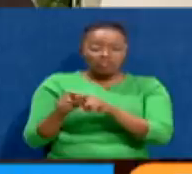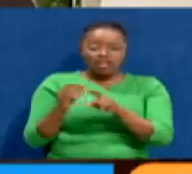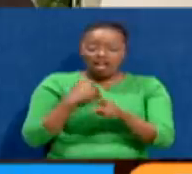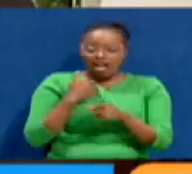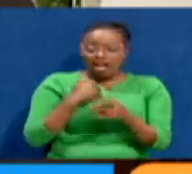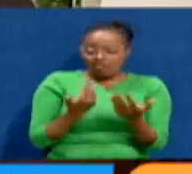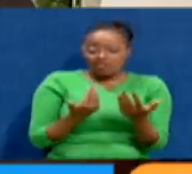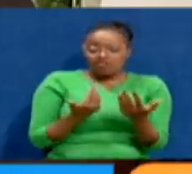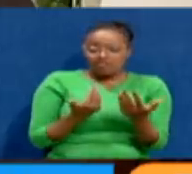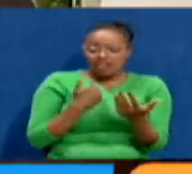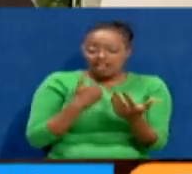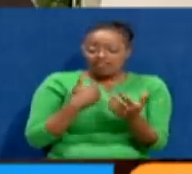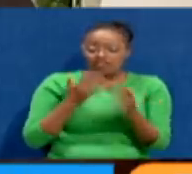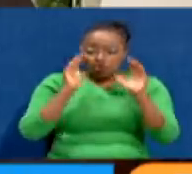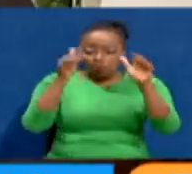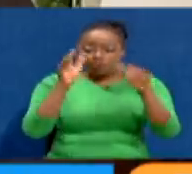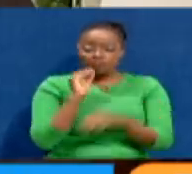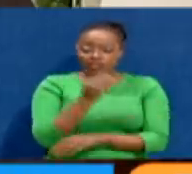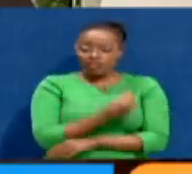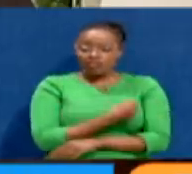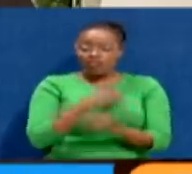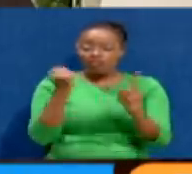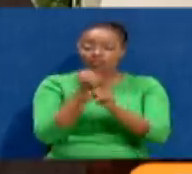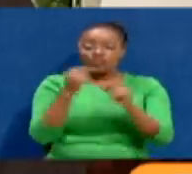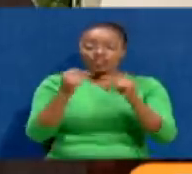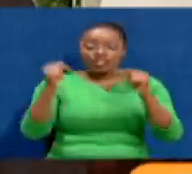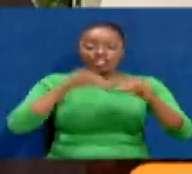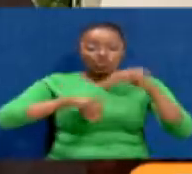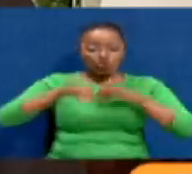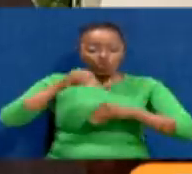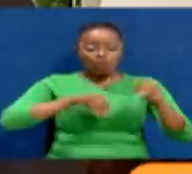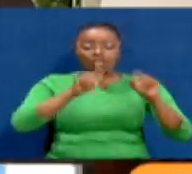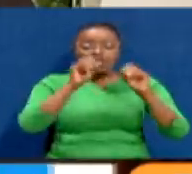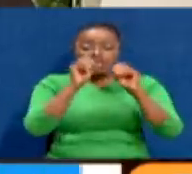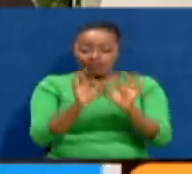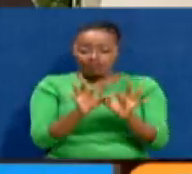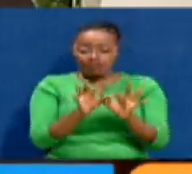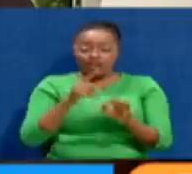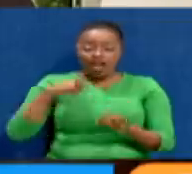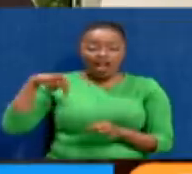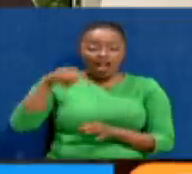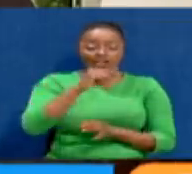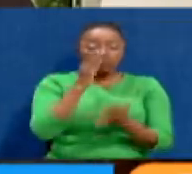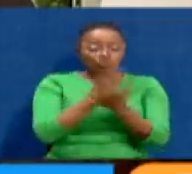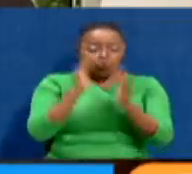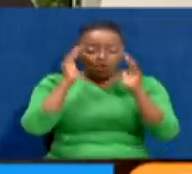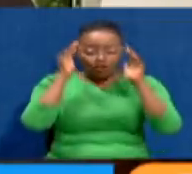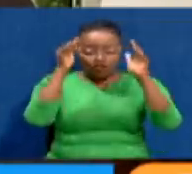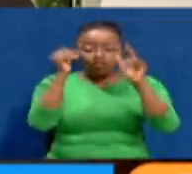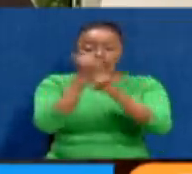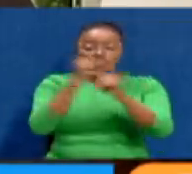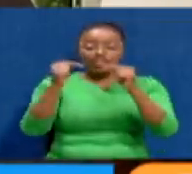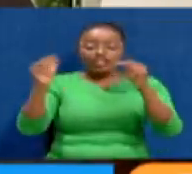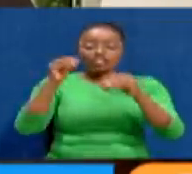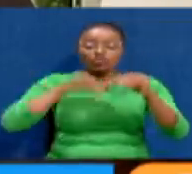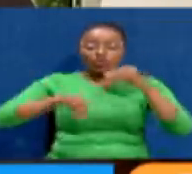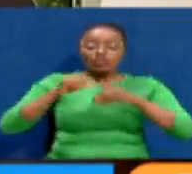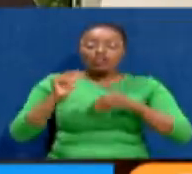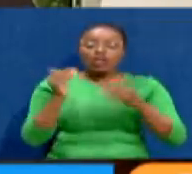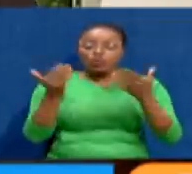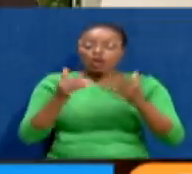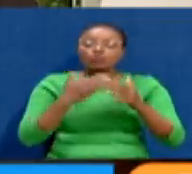have a discussion on our commitment on the fight against corruption and whether we were really committed to fight against corruption and where we want